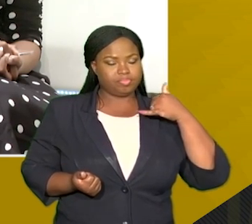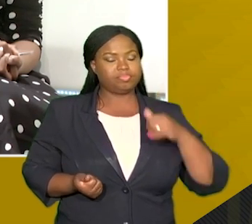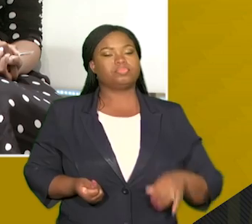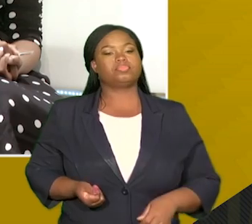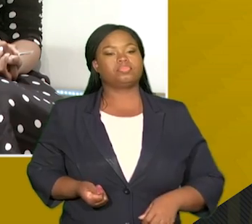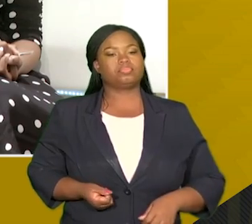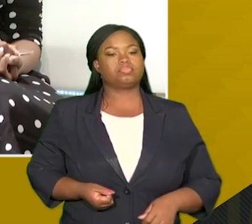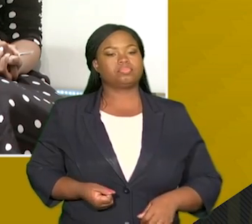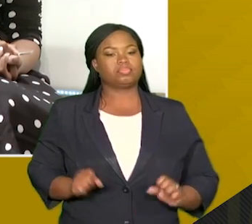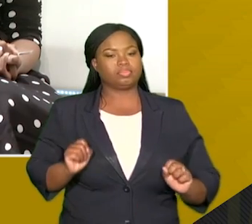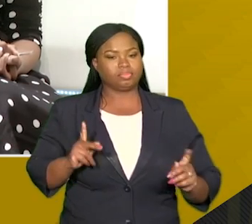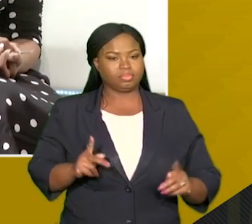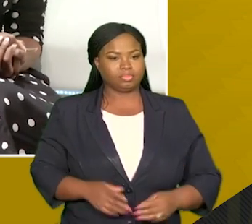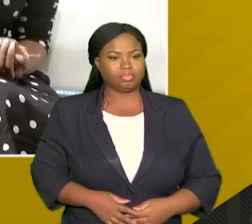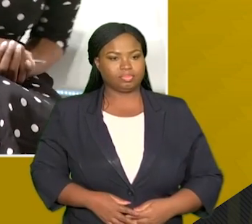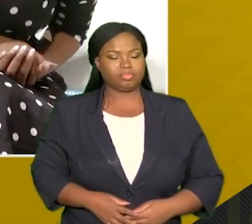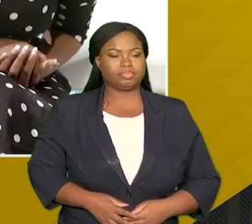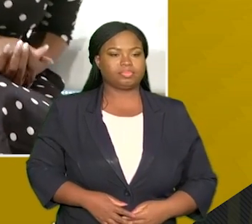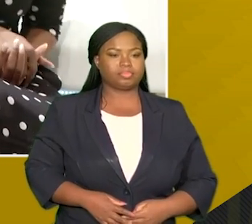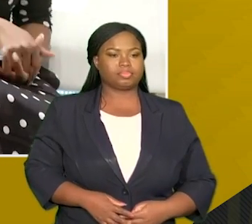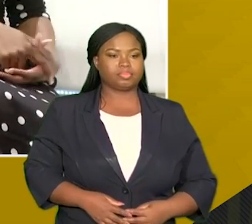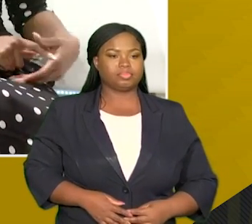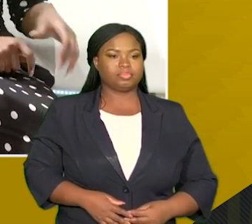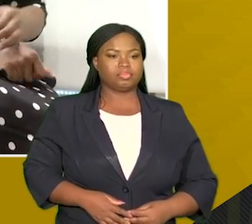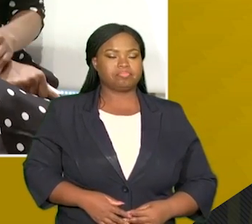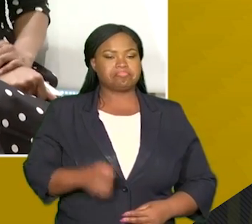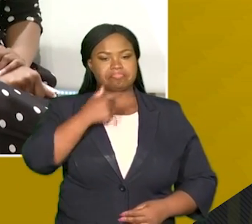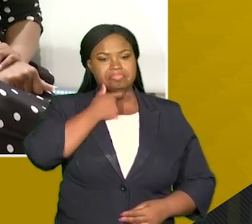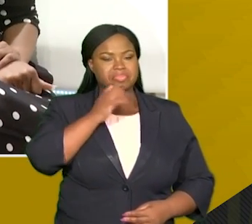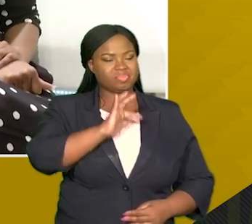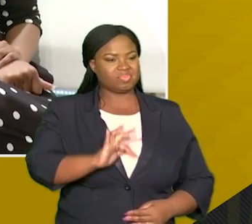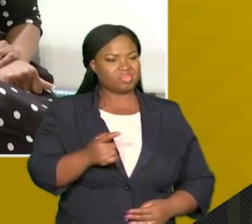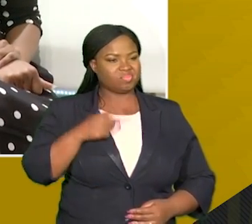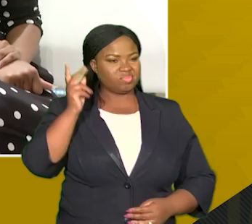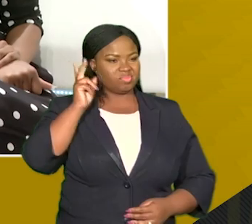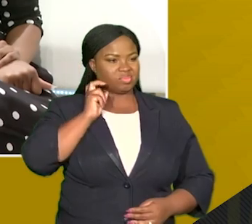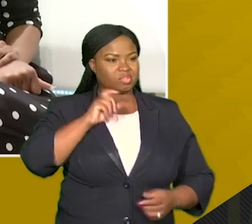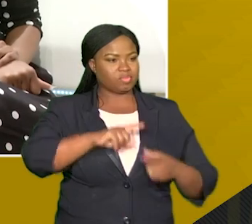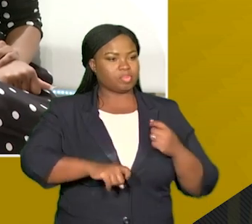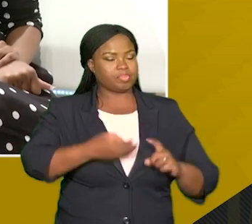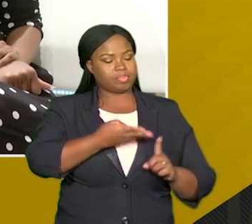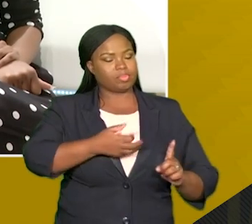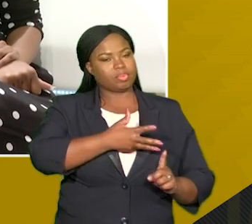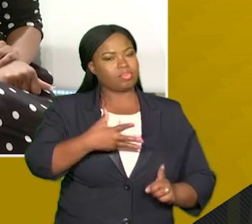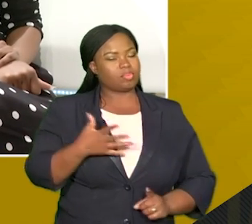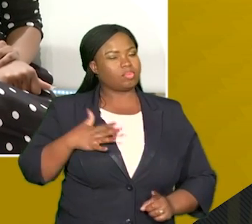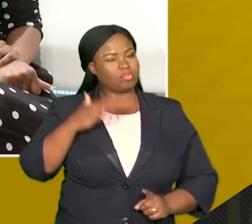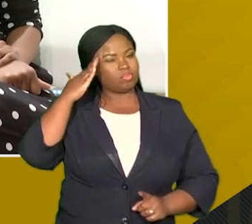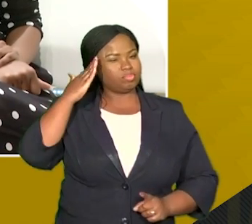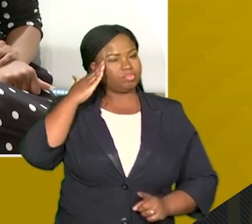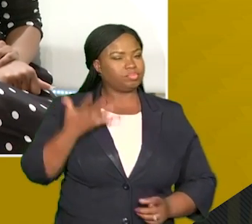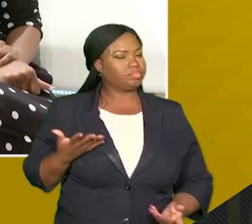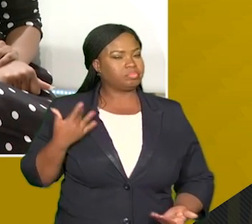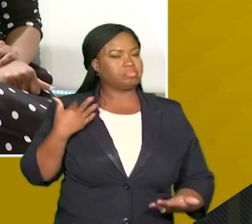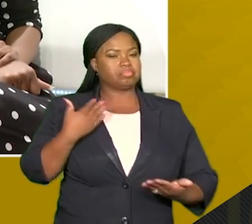I'm well, and how are you? We are good. It's just a sad story that we just heard right now from Umama. I want to find out, Tuti, how